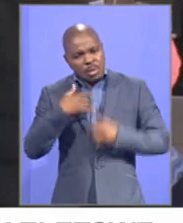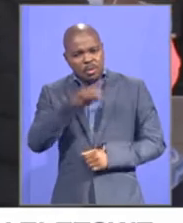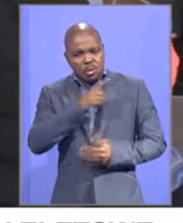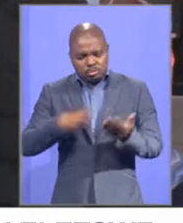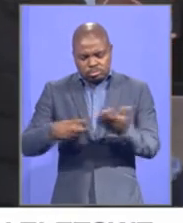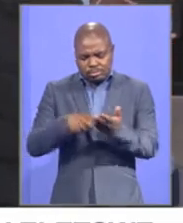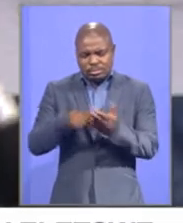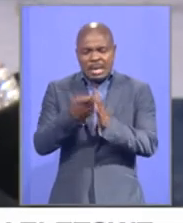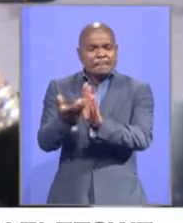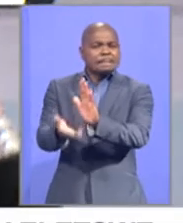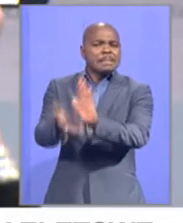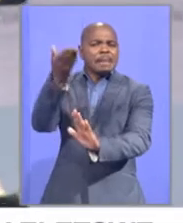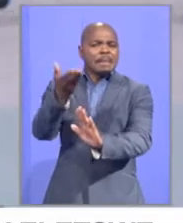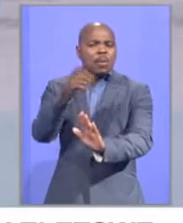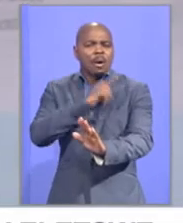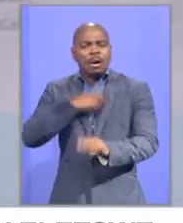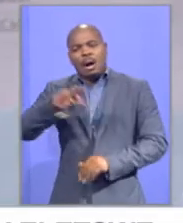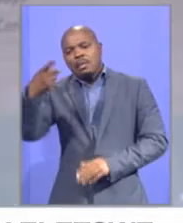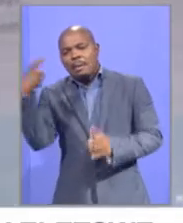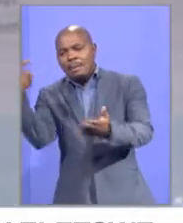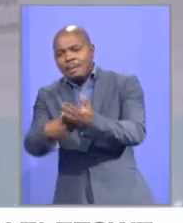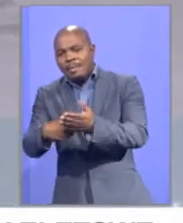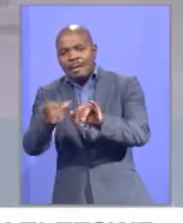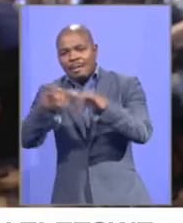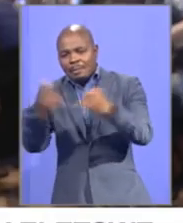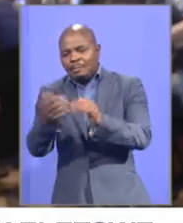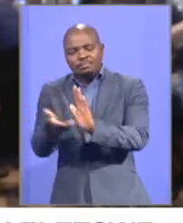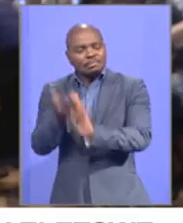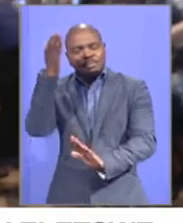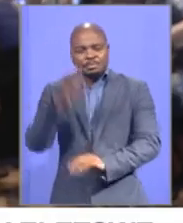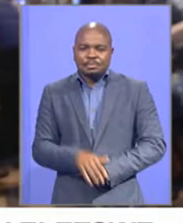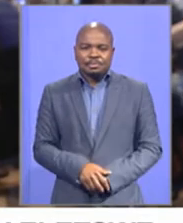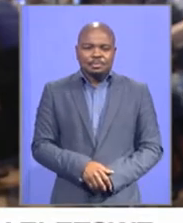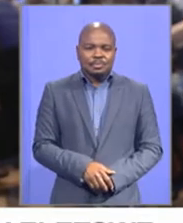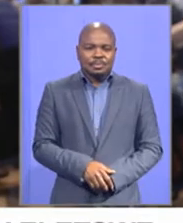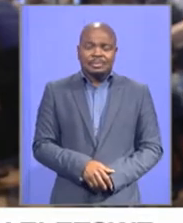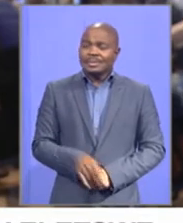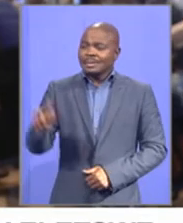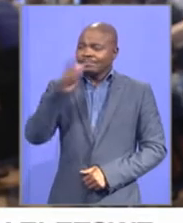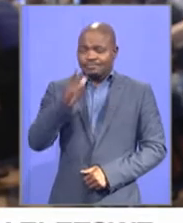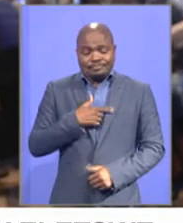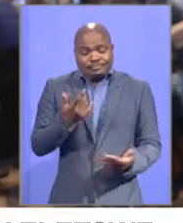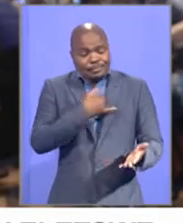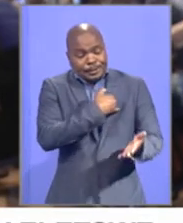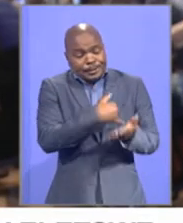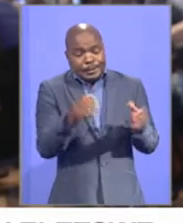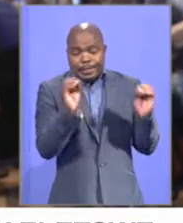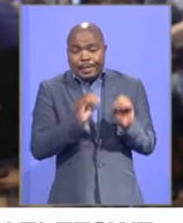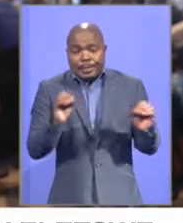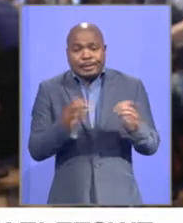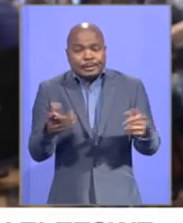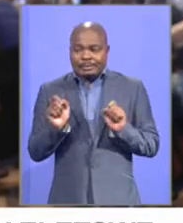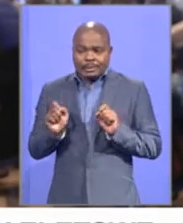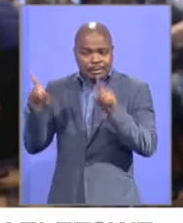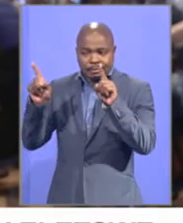ditekete ile kwa godimo jaaka ba leka go reka kwa ditlamong tse dingwe. No, they just said it is cancelled and nothing else. So you must look